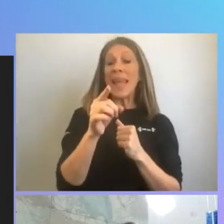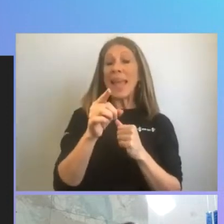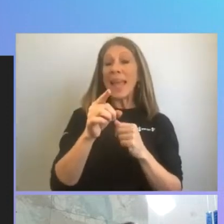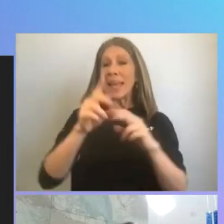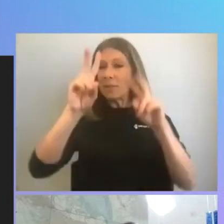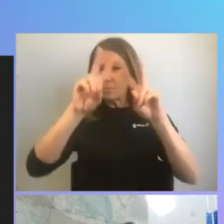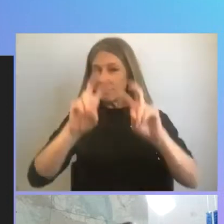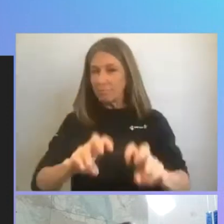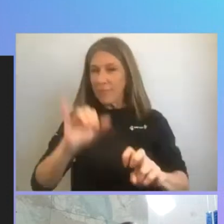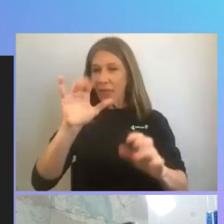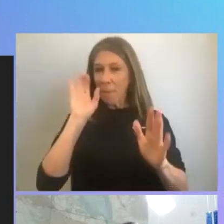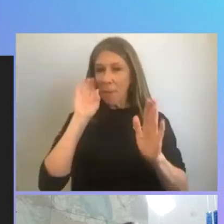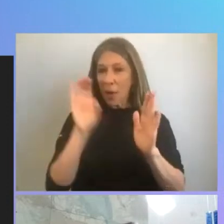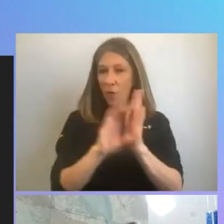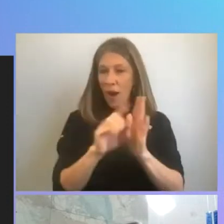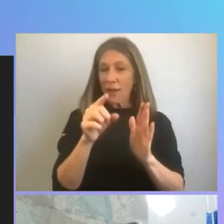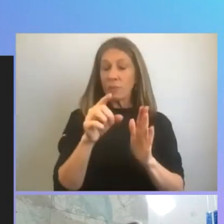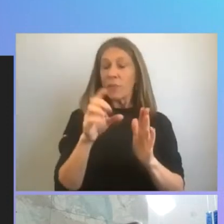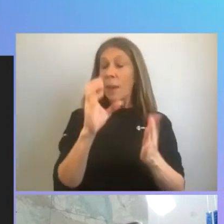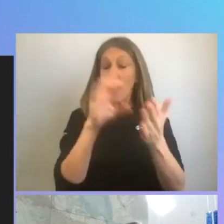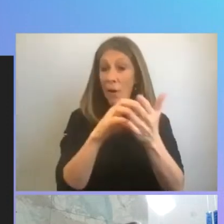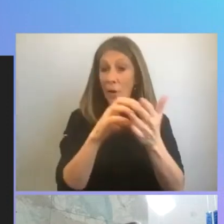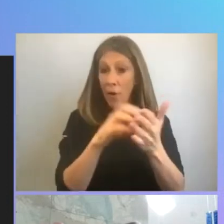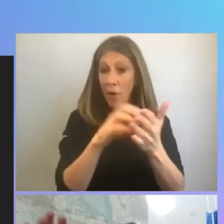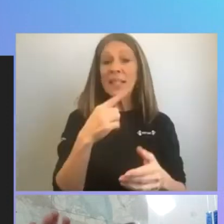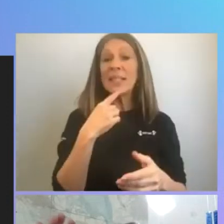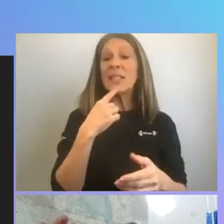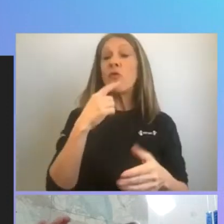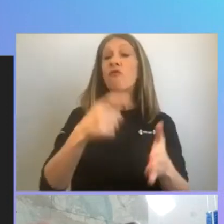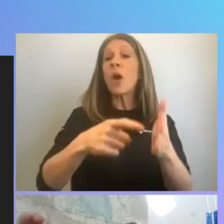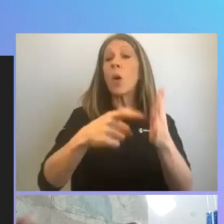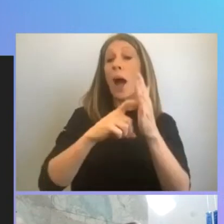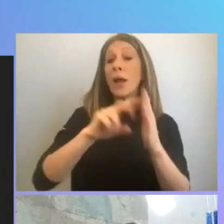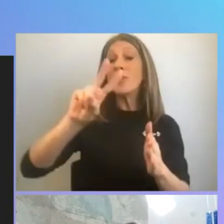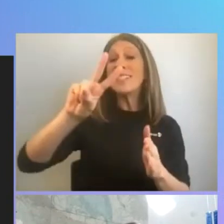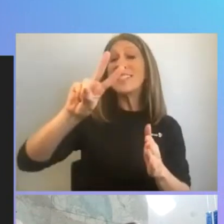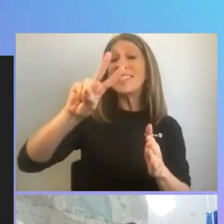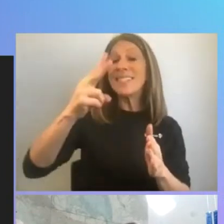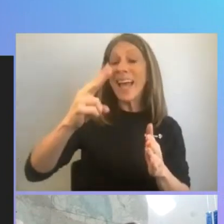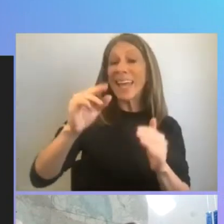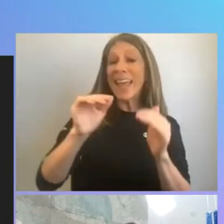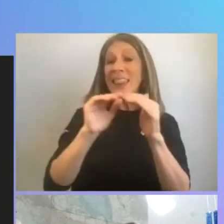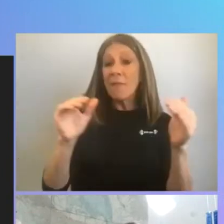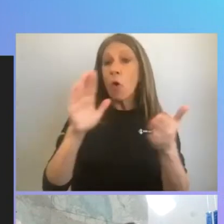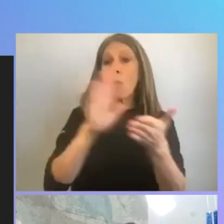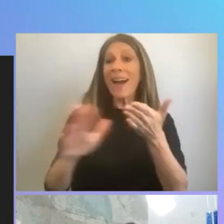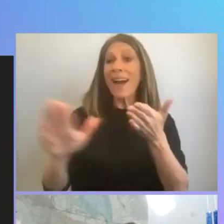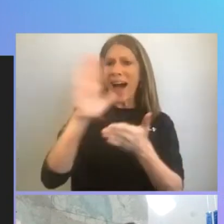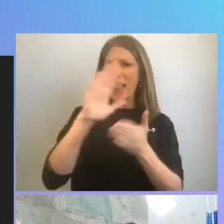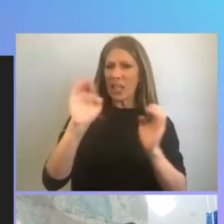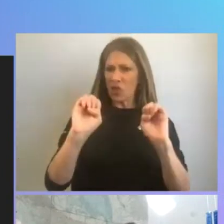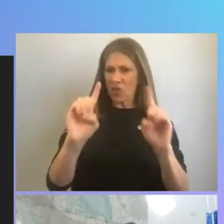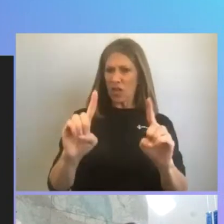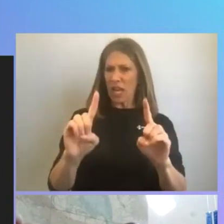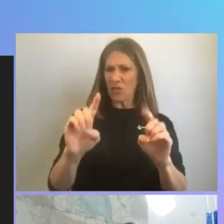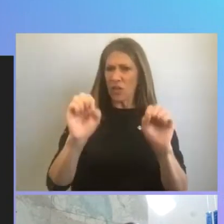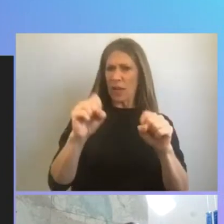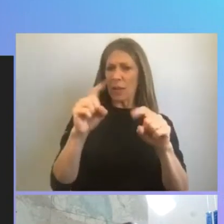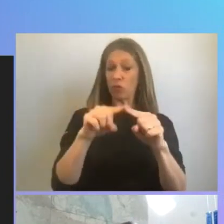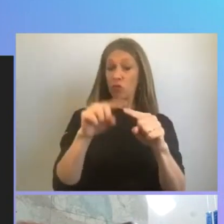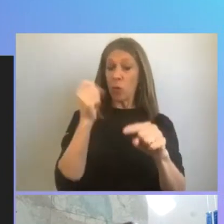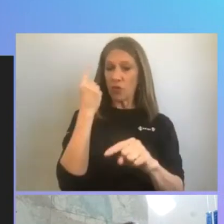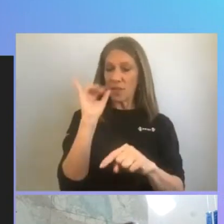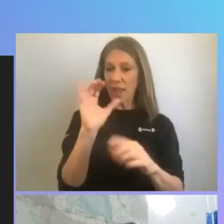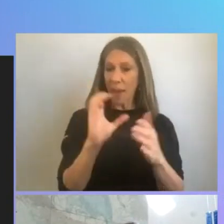paragraph and said that it required a second level college education in order to understand that paragraph.